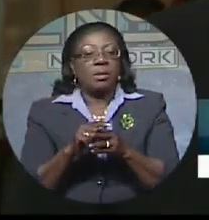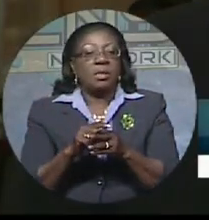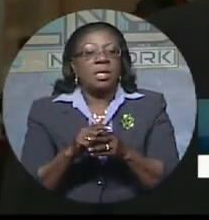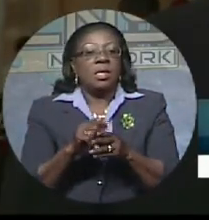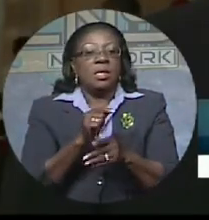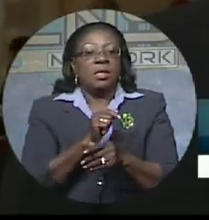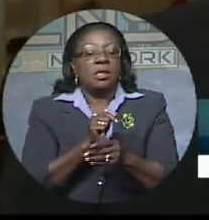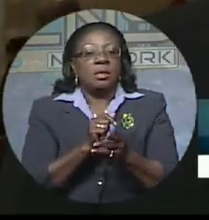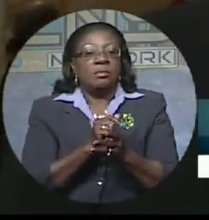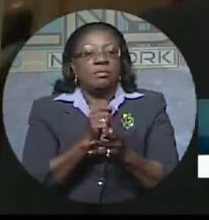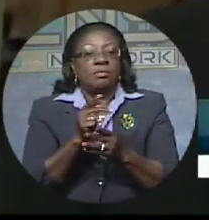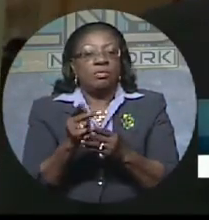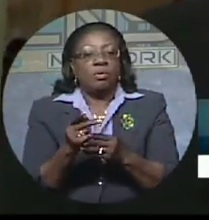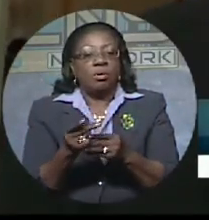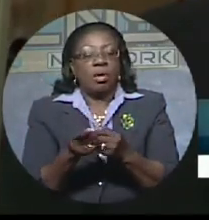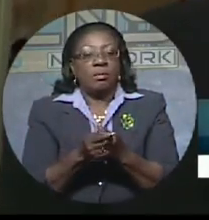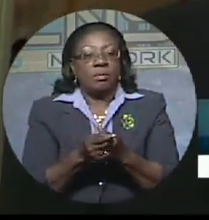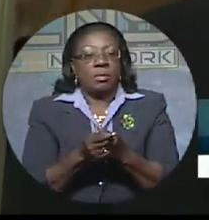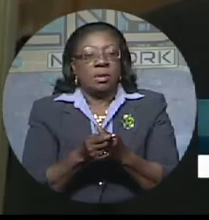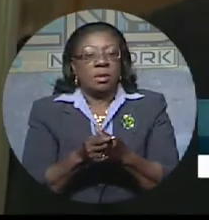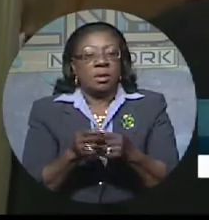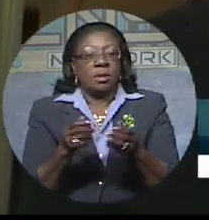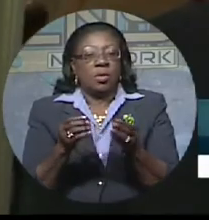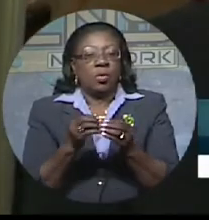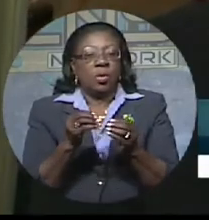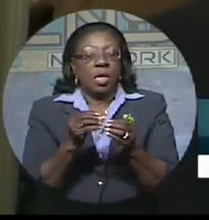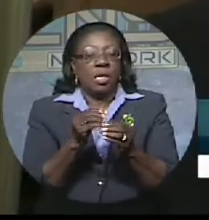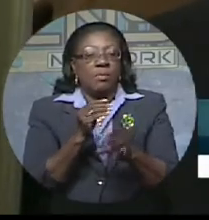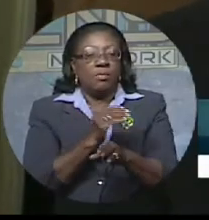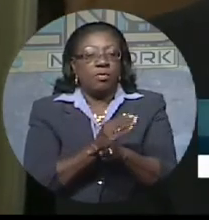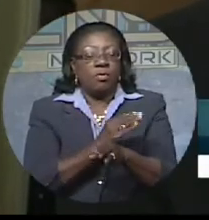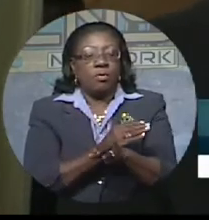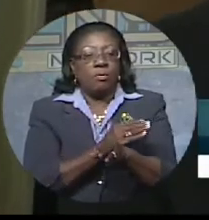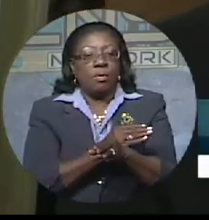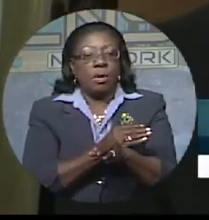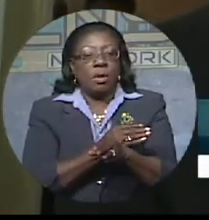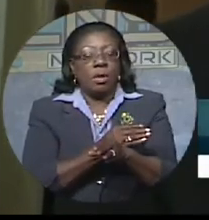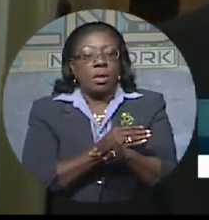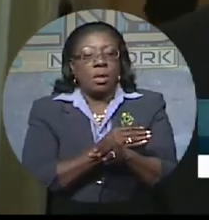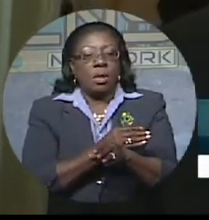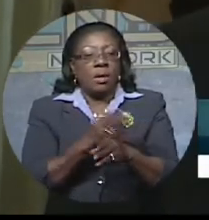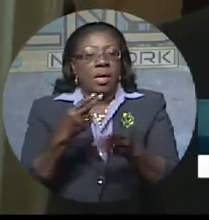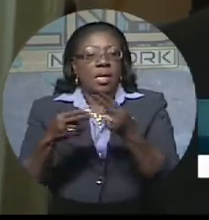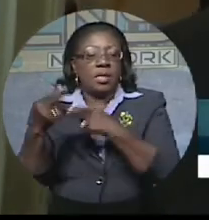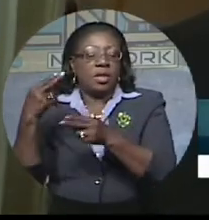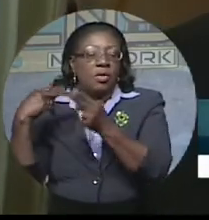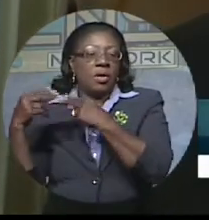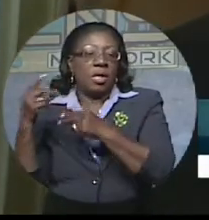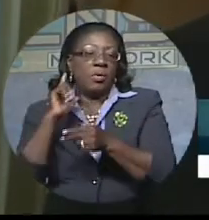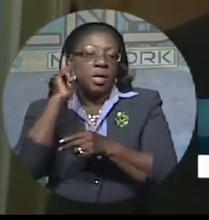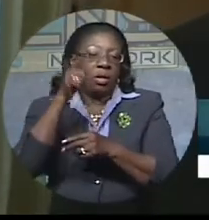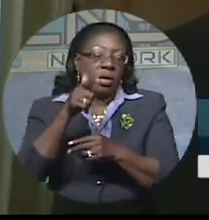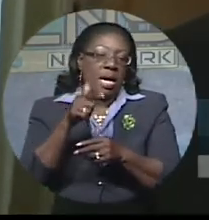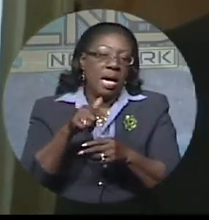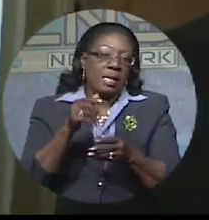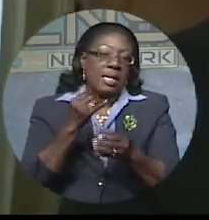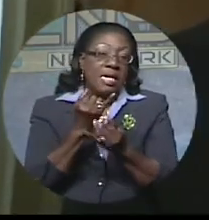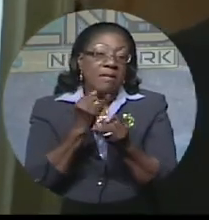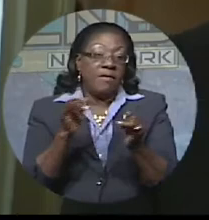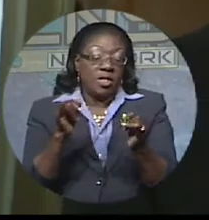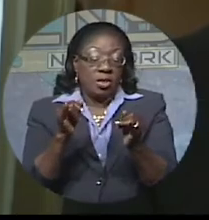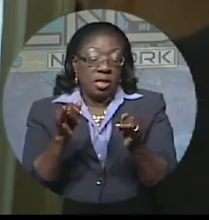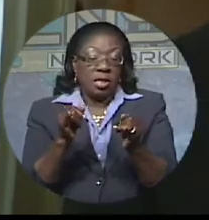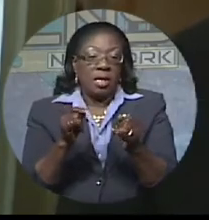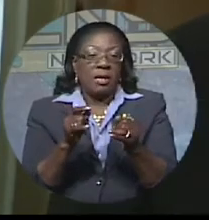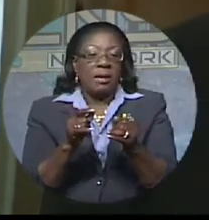of resources and opportunities that the marine environment presents. Historically, we tend to look individually at sectors. So